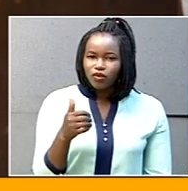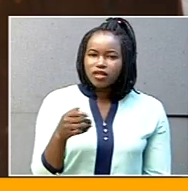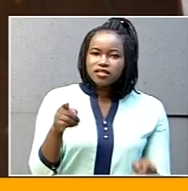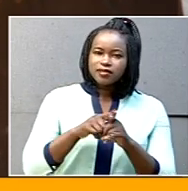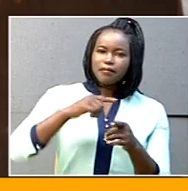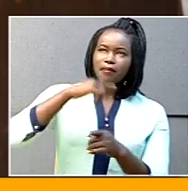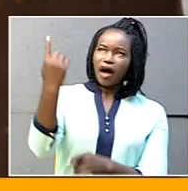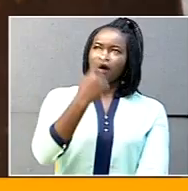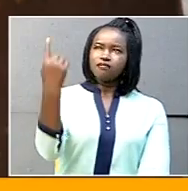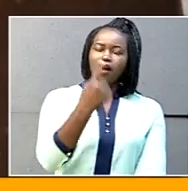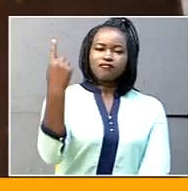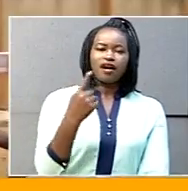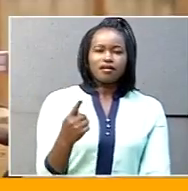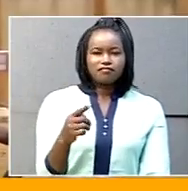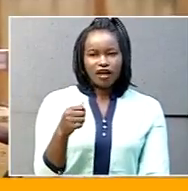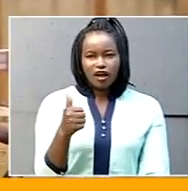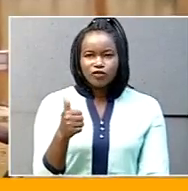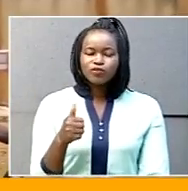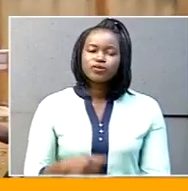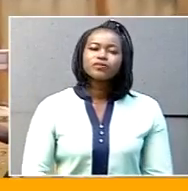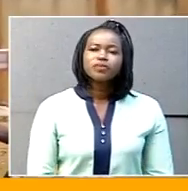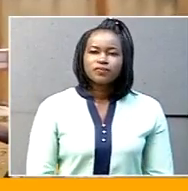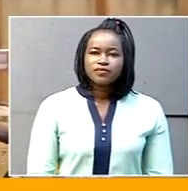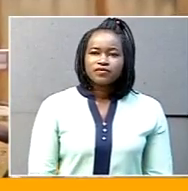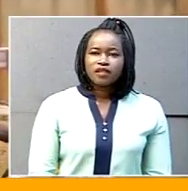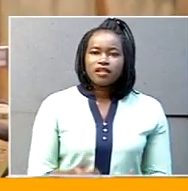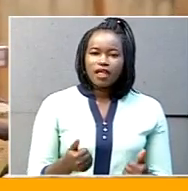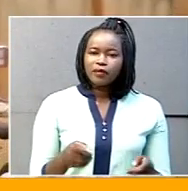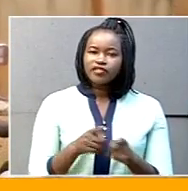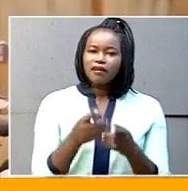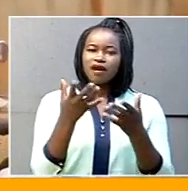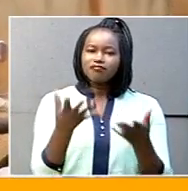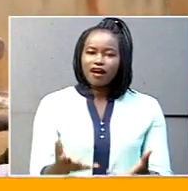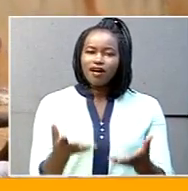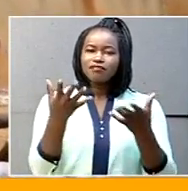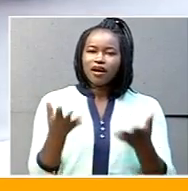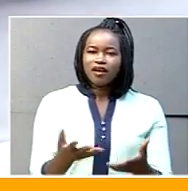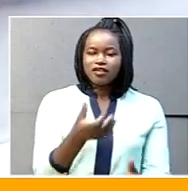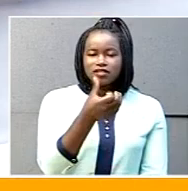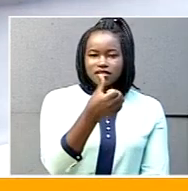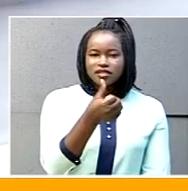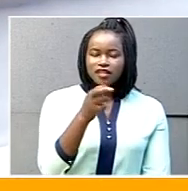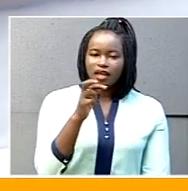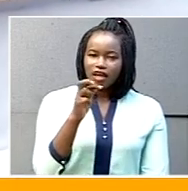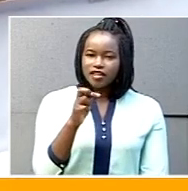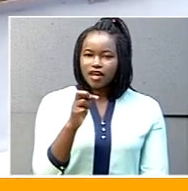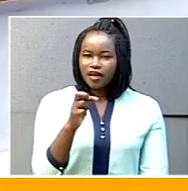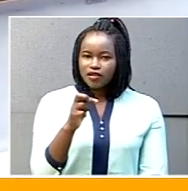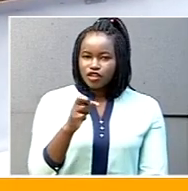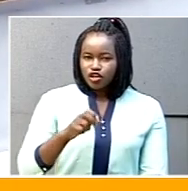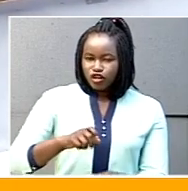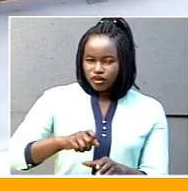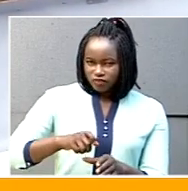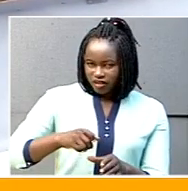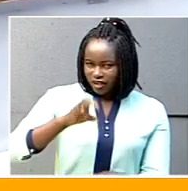and the vertical stabilizer. It is a lightweight aircraft with a 68 horsepower engine, wings of 6